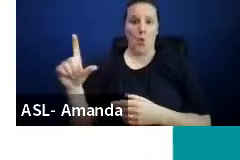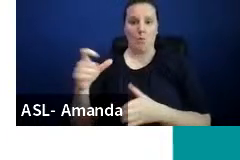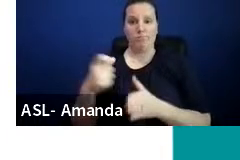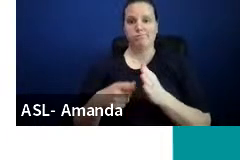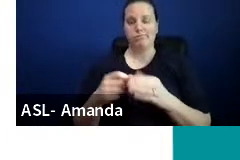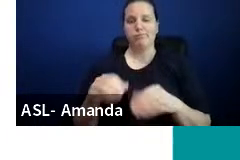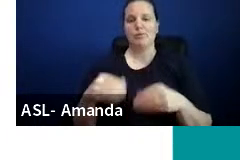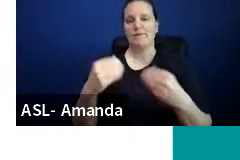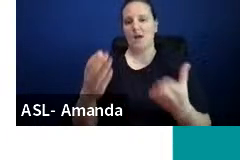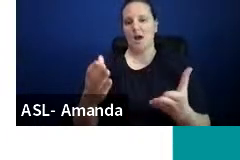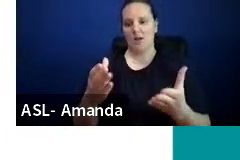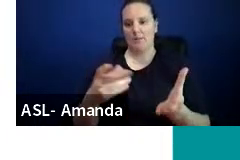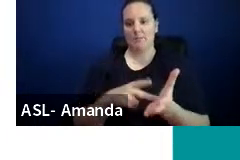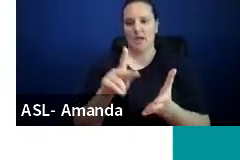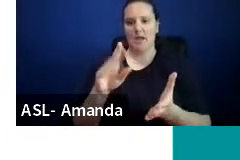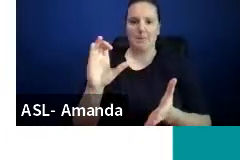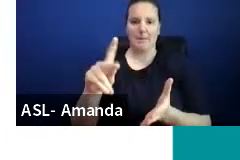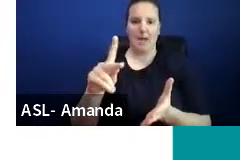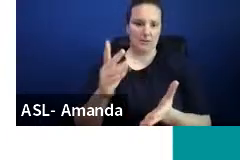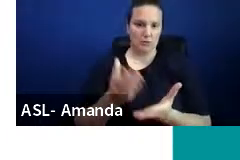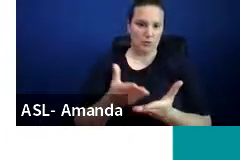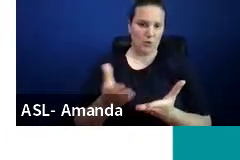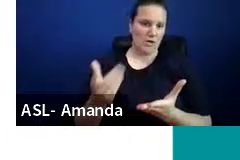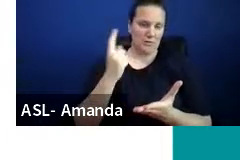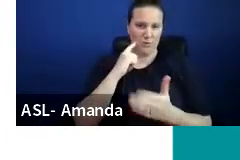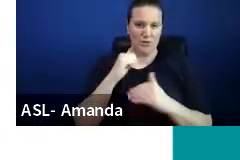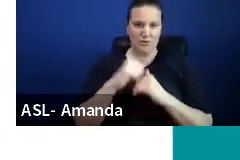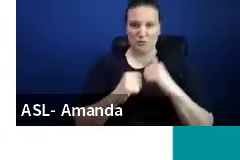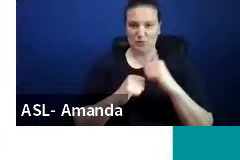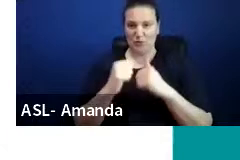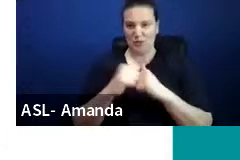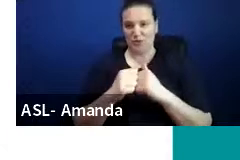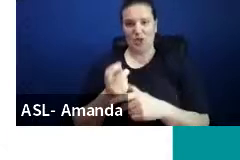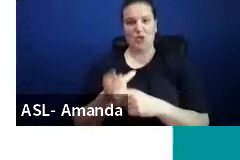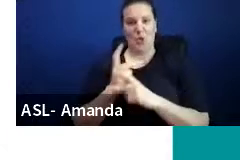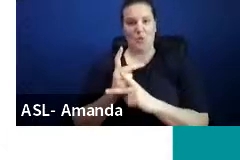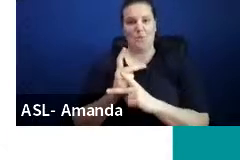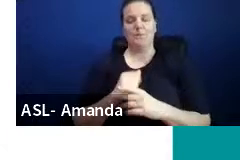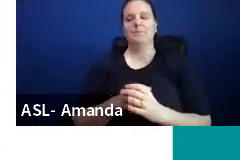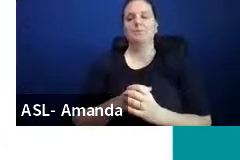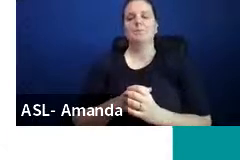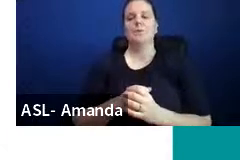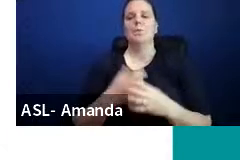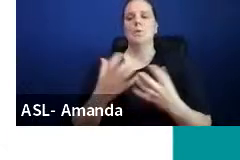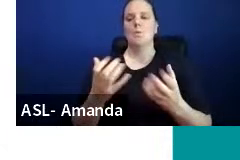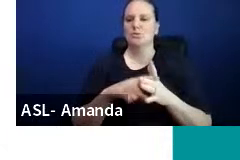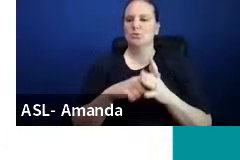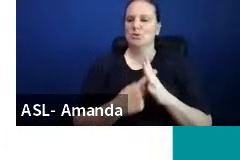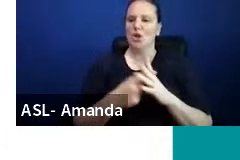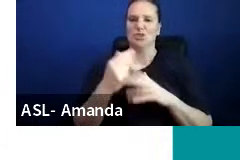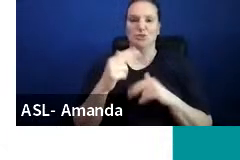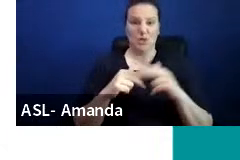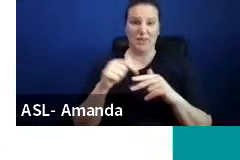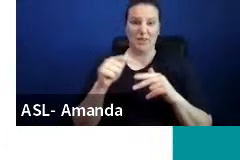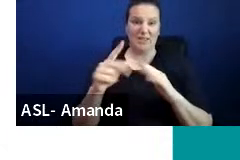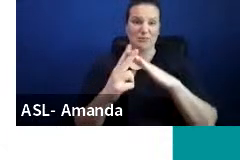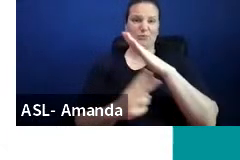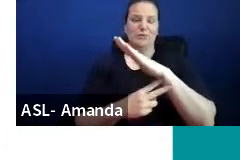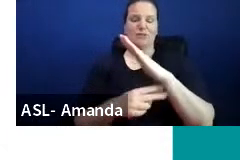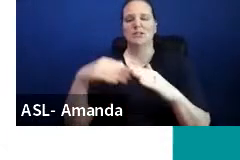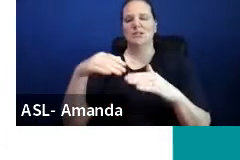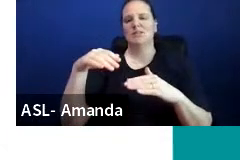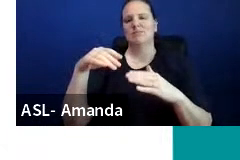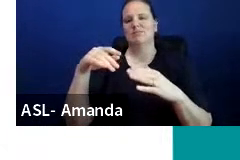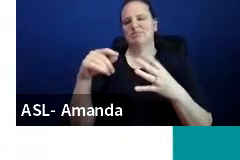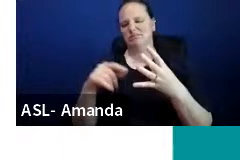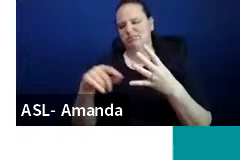to provide a payback source for a construction loan. So we want to start constructing the bridge in late 2025,